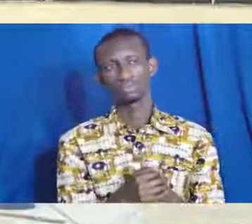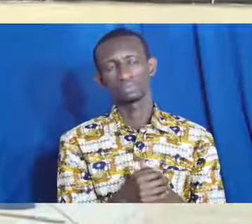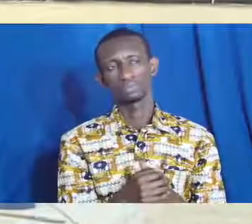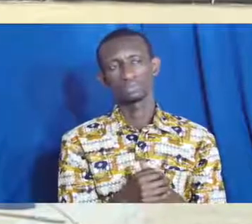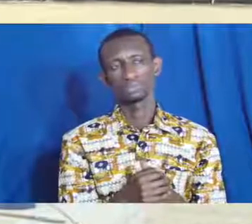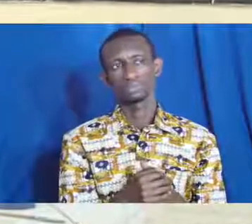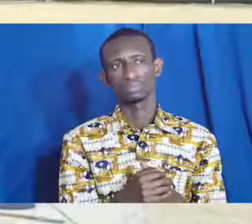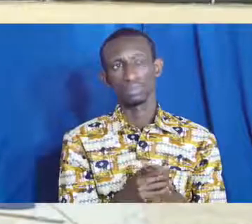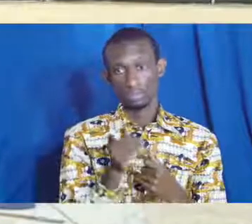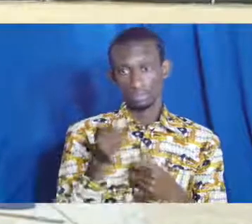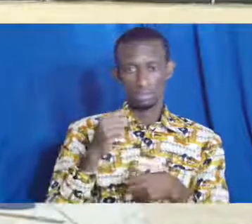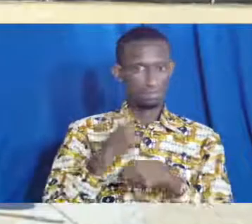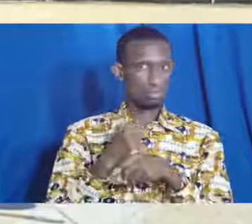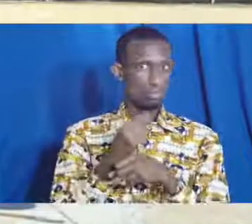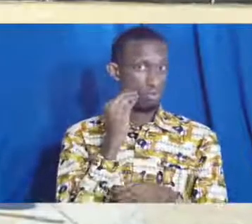This is homework.